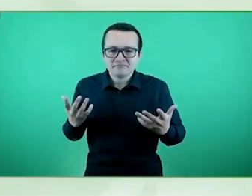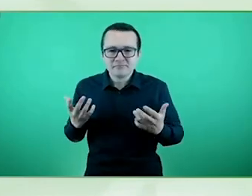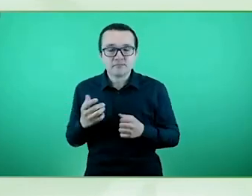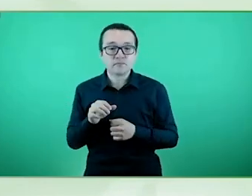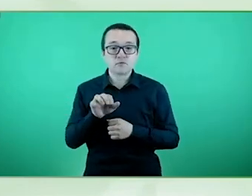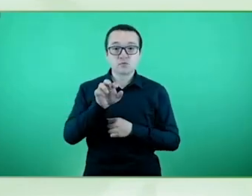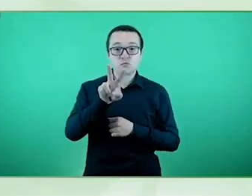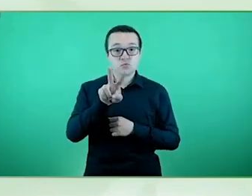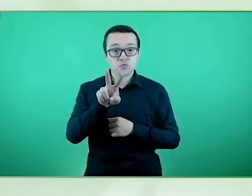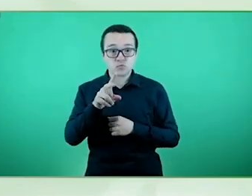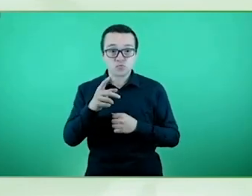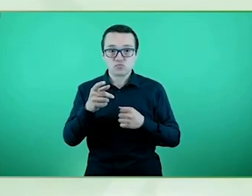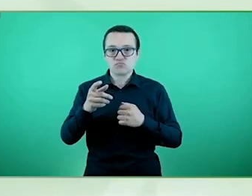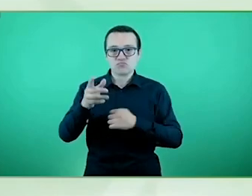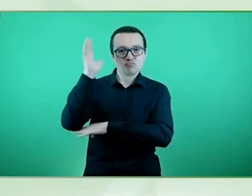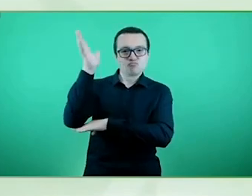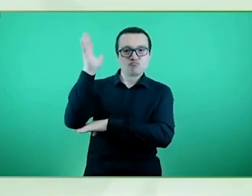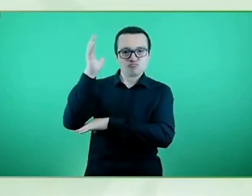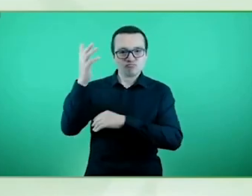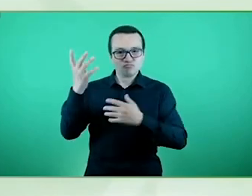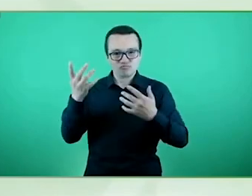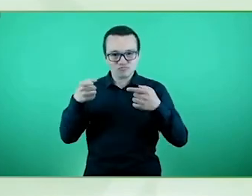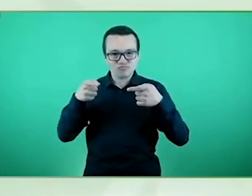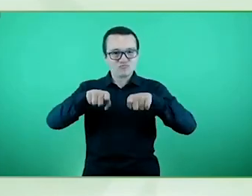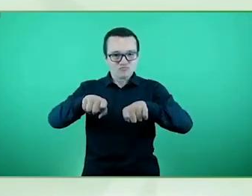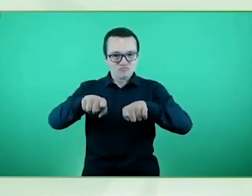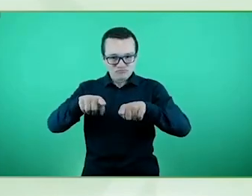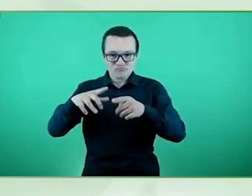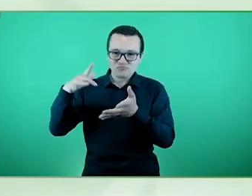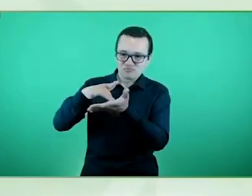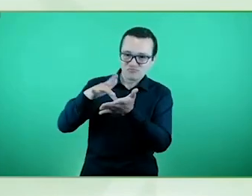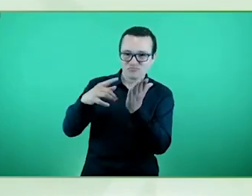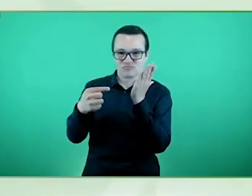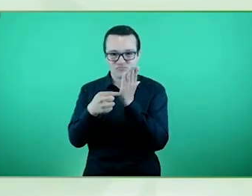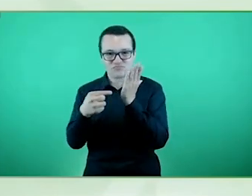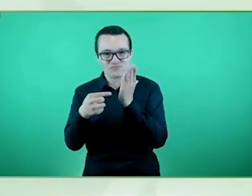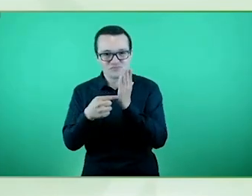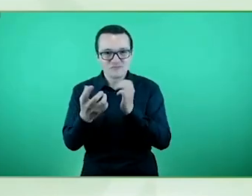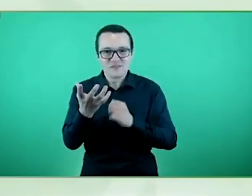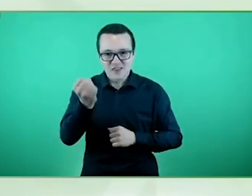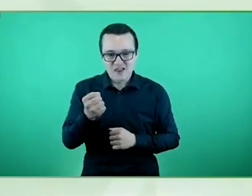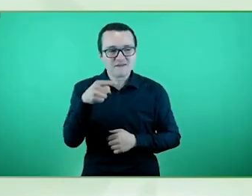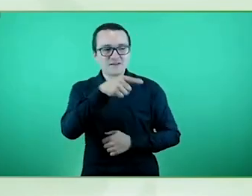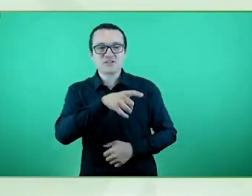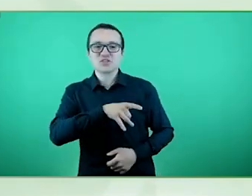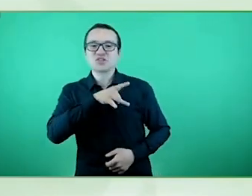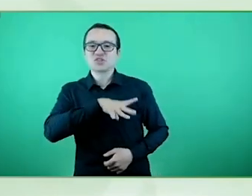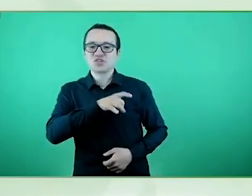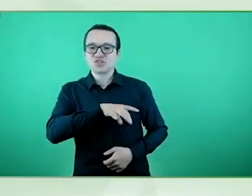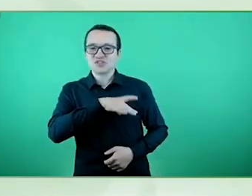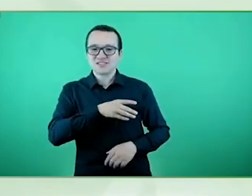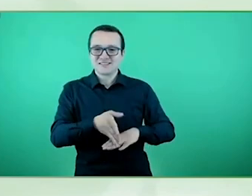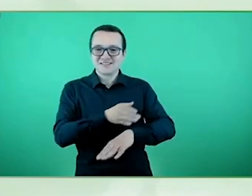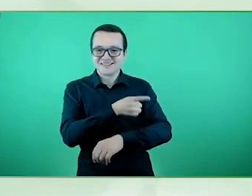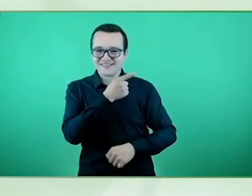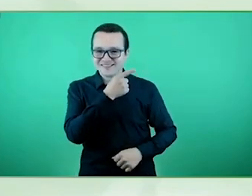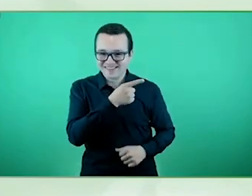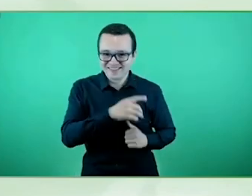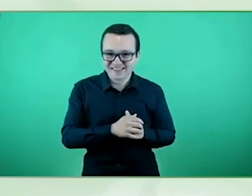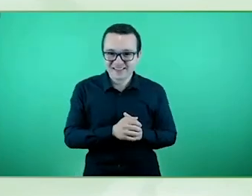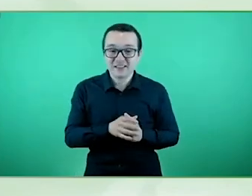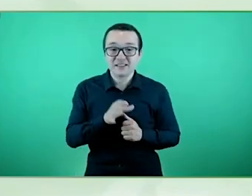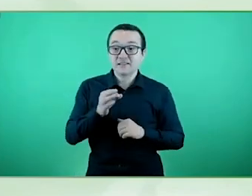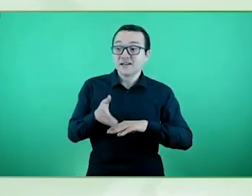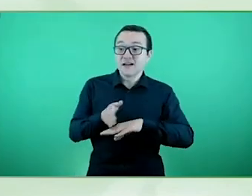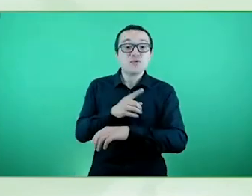held technologically in Chile. One together with ONCE in